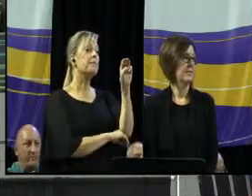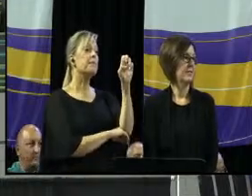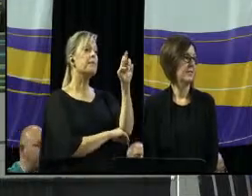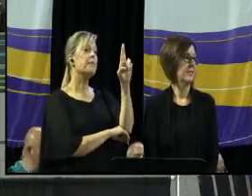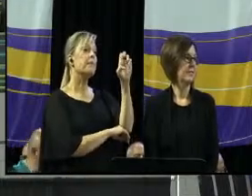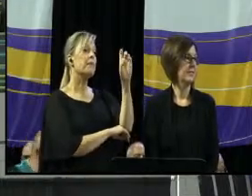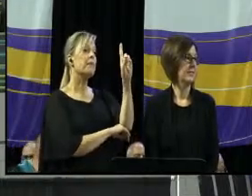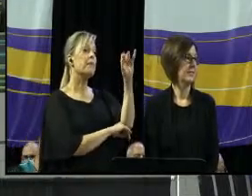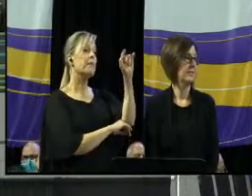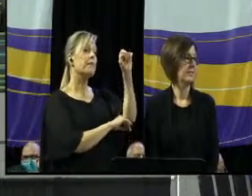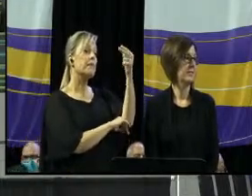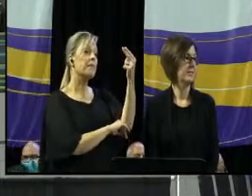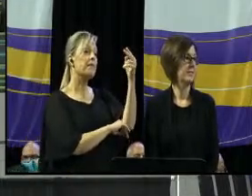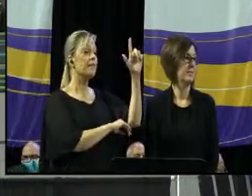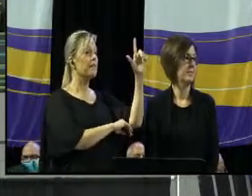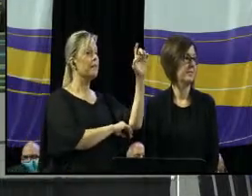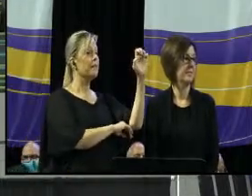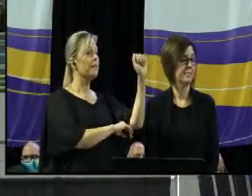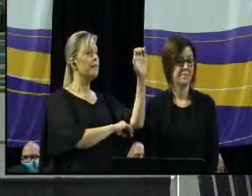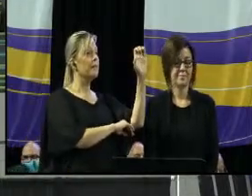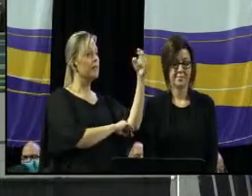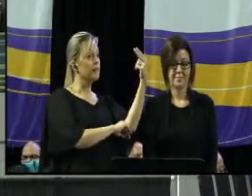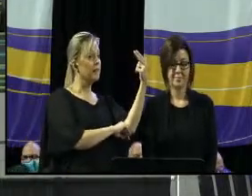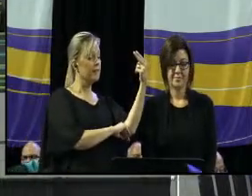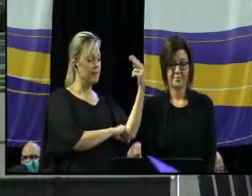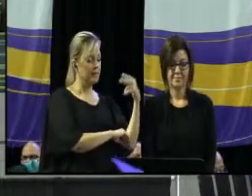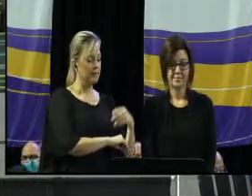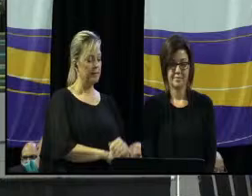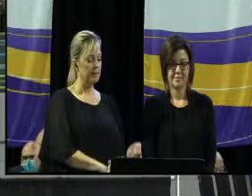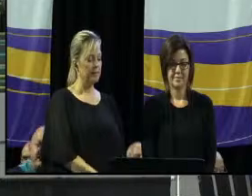Meredith Grace Leach.